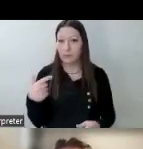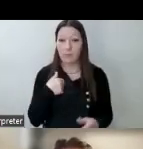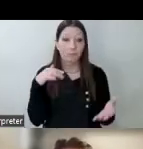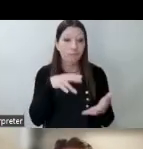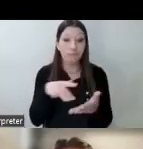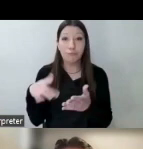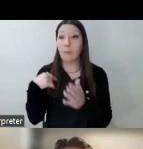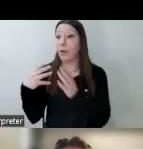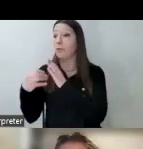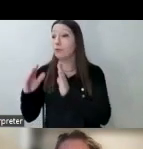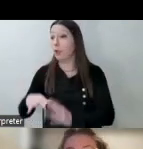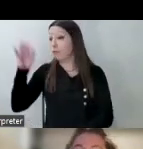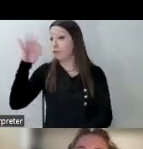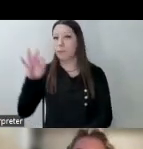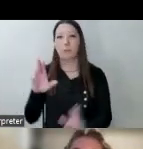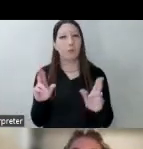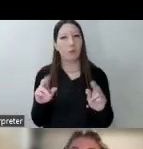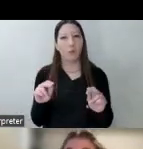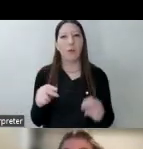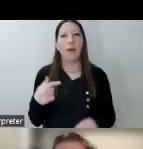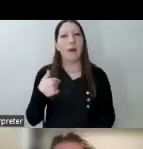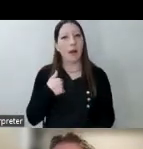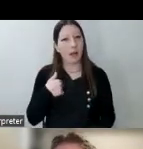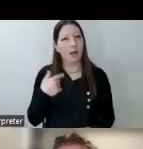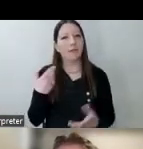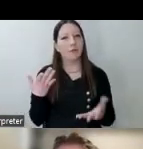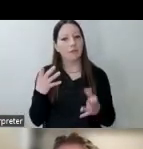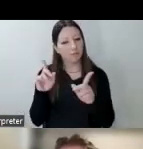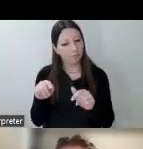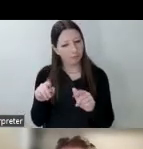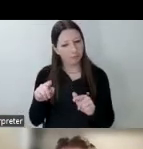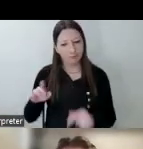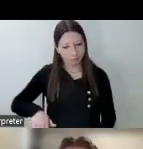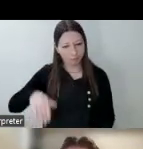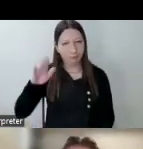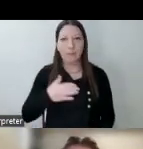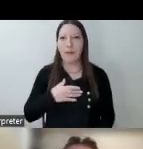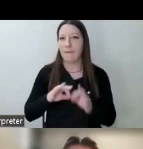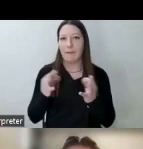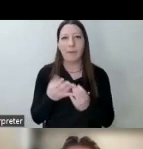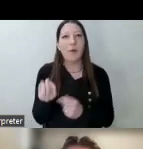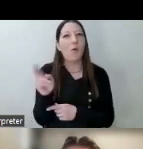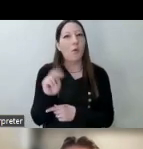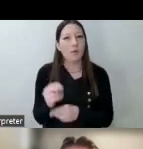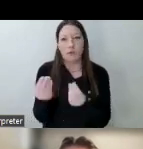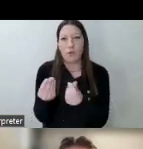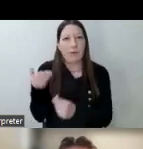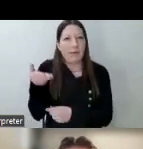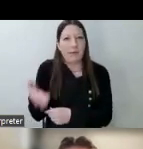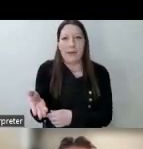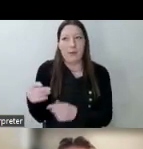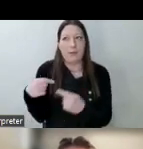for generations, and my parents have owned property on the North Shore of Falcon since the mid-'80s. So it's a very special place to me and my